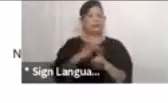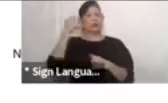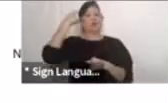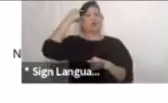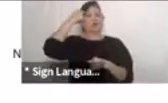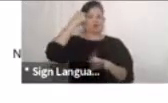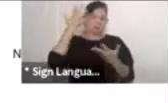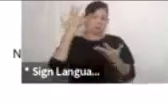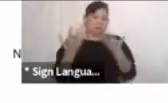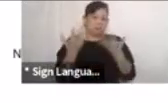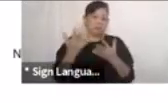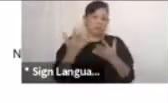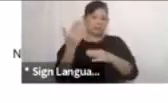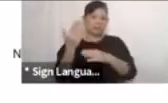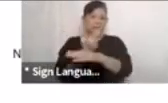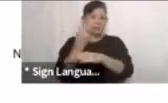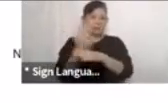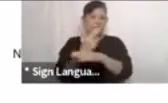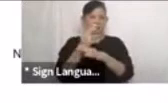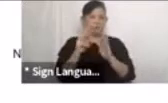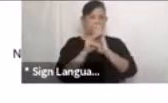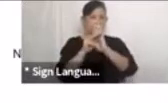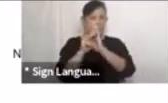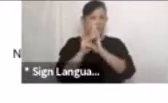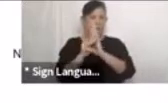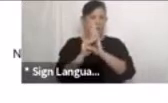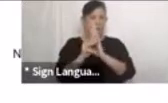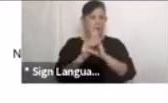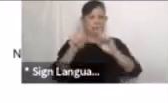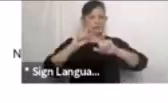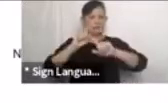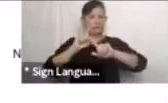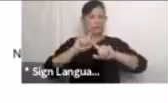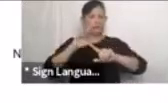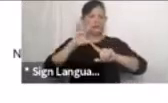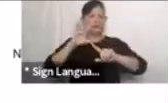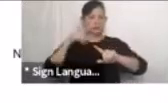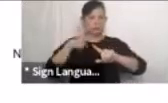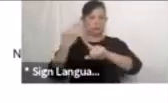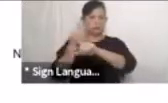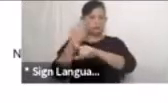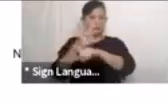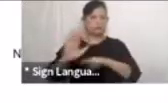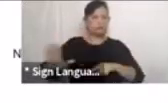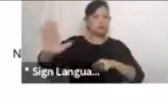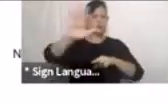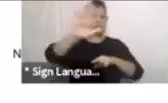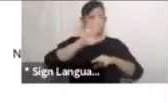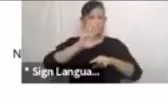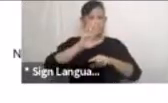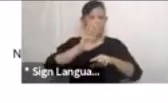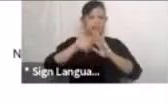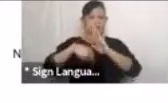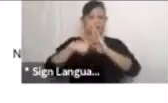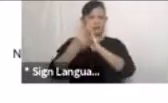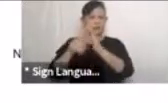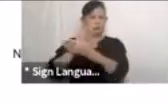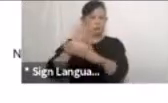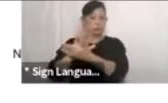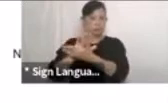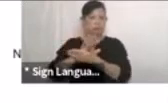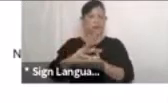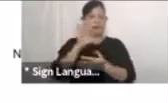Lanka to use the modules we developed for Ceylon School for the Deaf in other deaf schools, so that those schools can use that modules